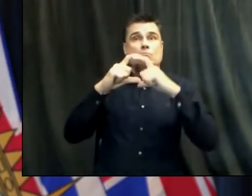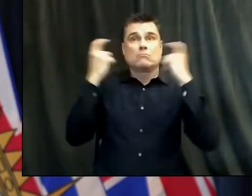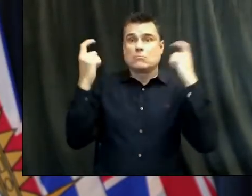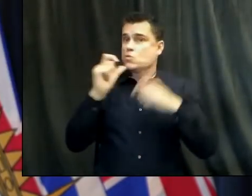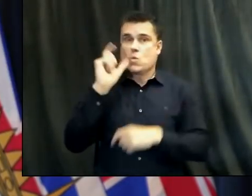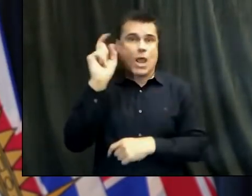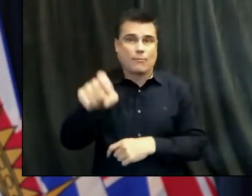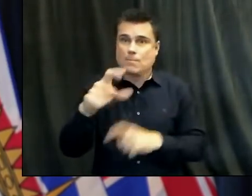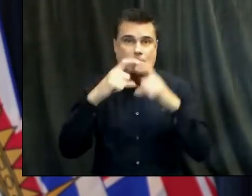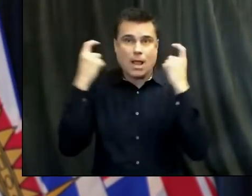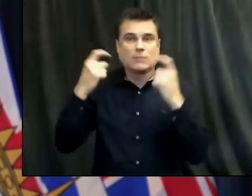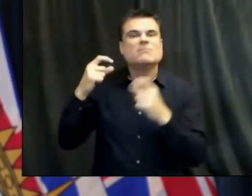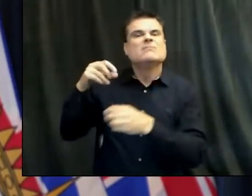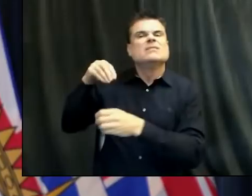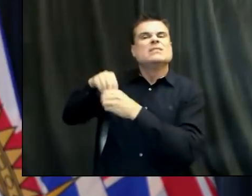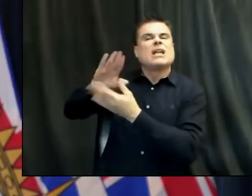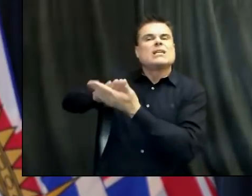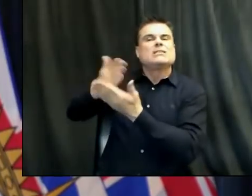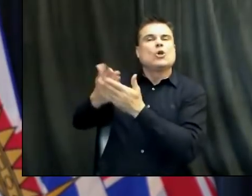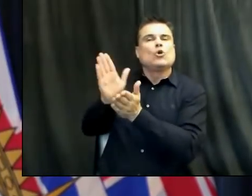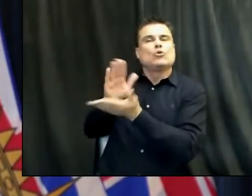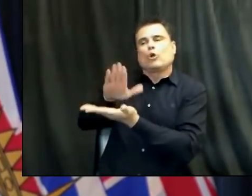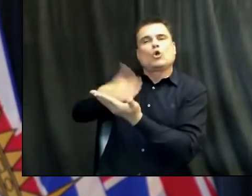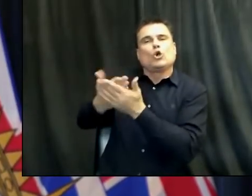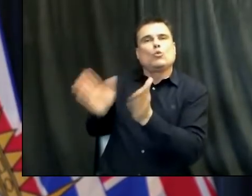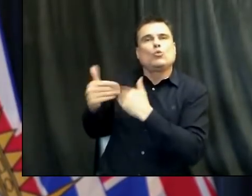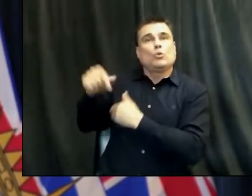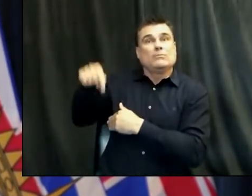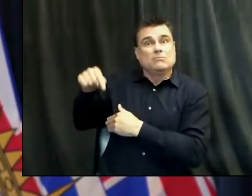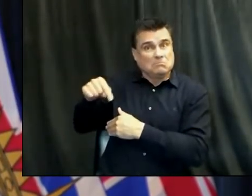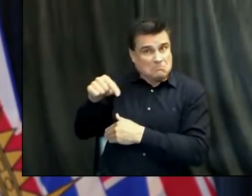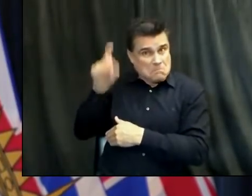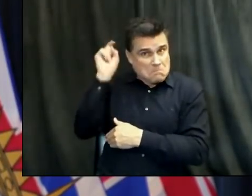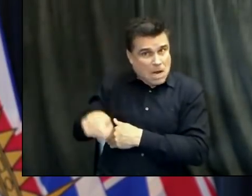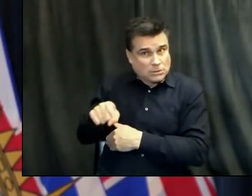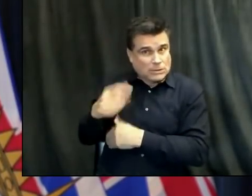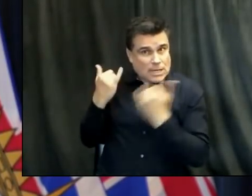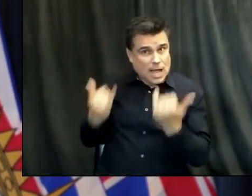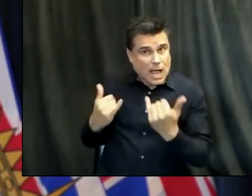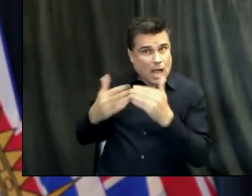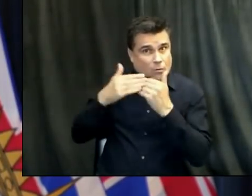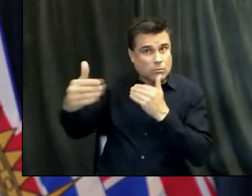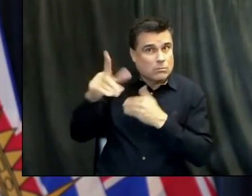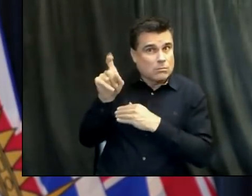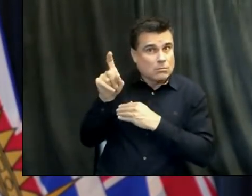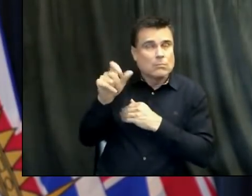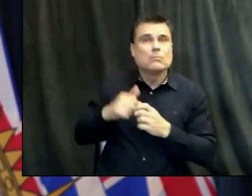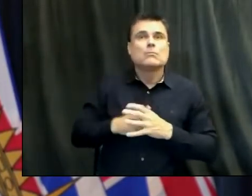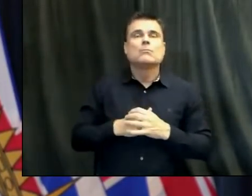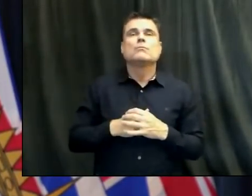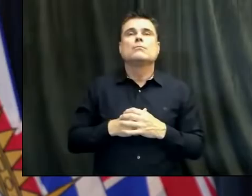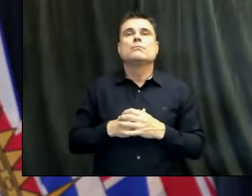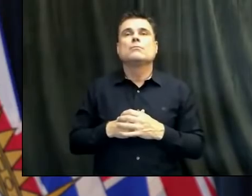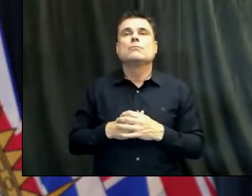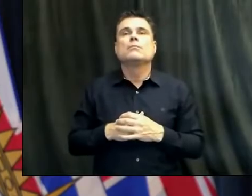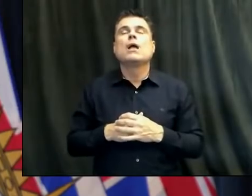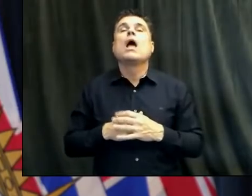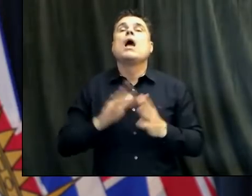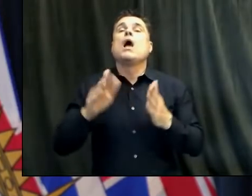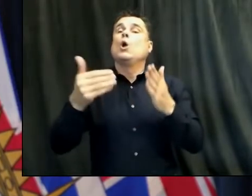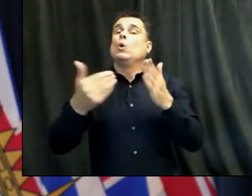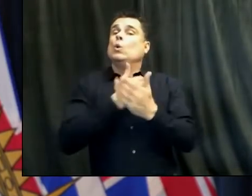they're required to now under the new order. Yeah, so this refers to indoor public spaces, and we know